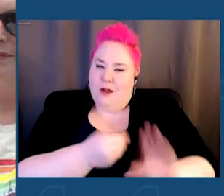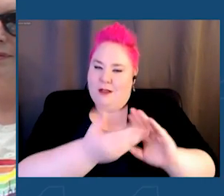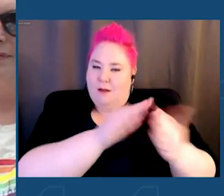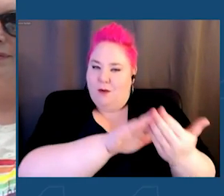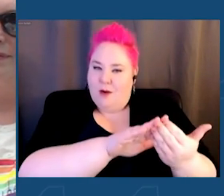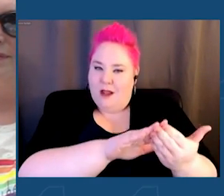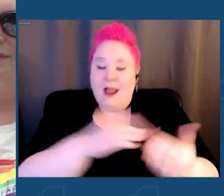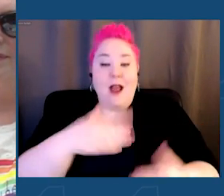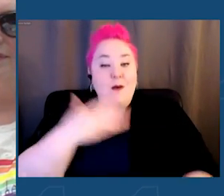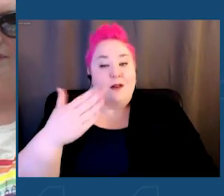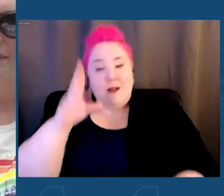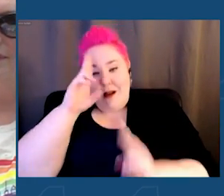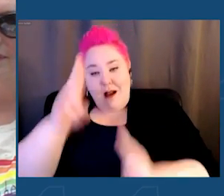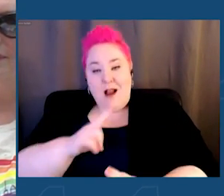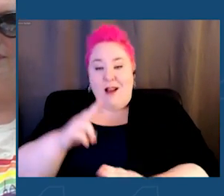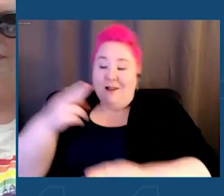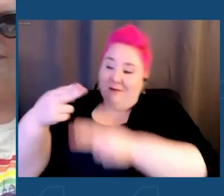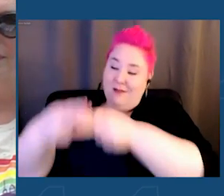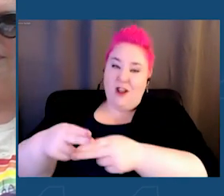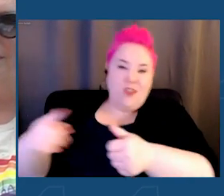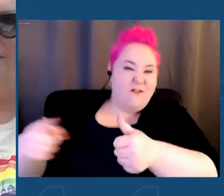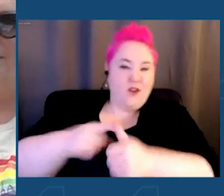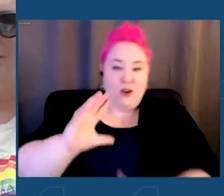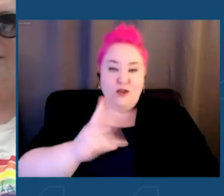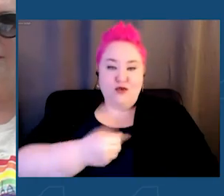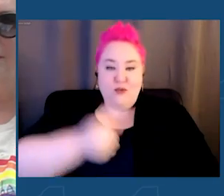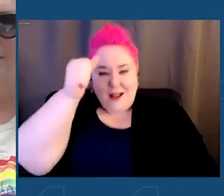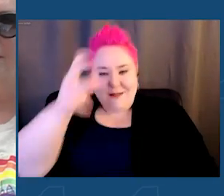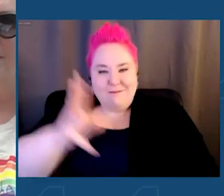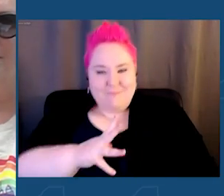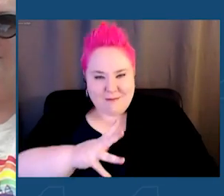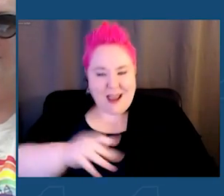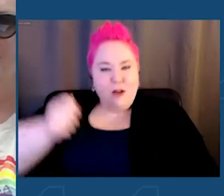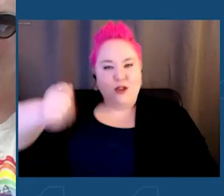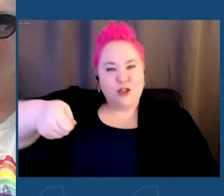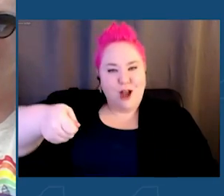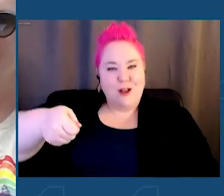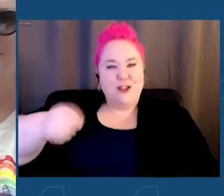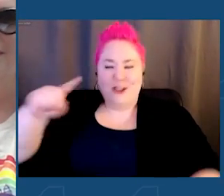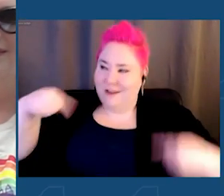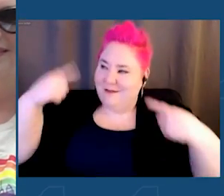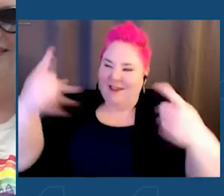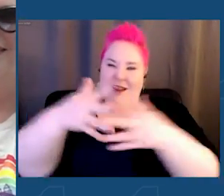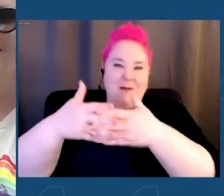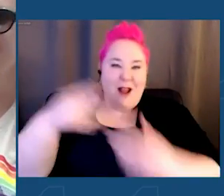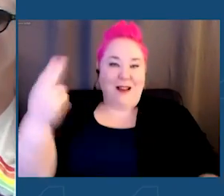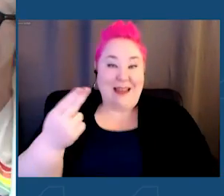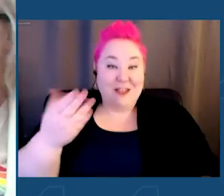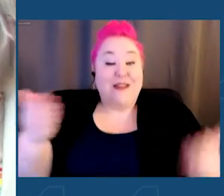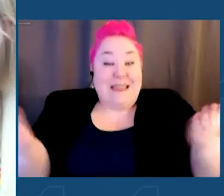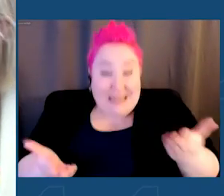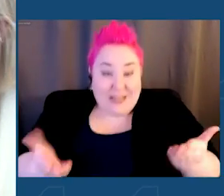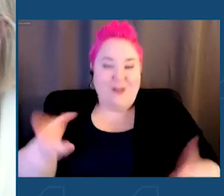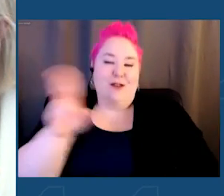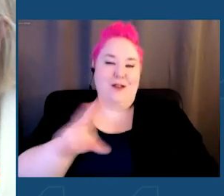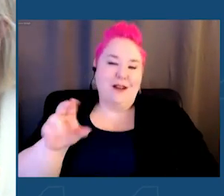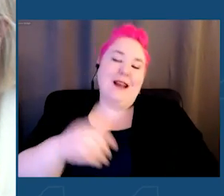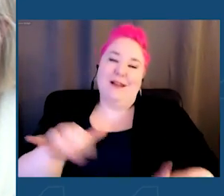first trans male judge to the bench in American history right here in New York.